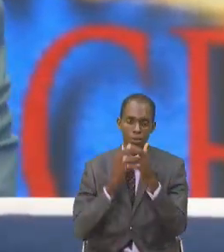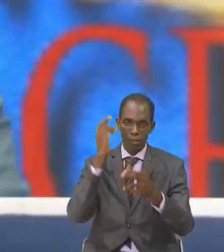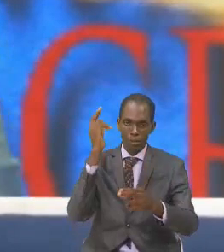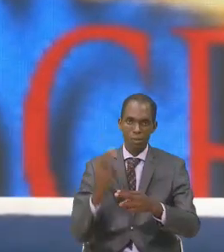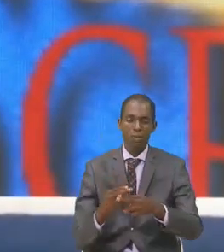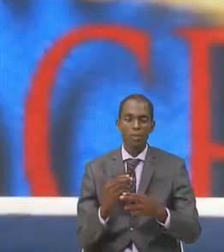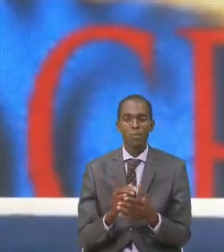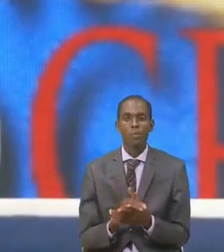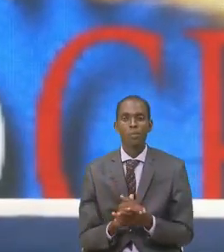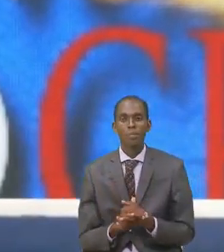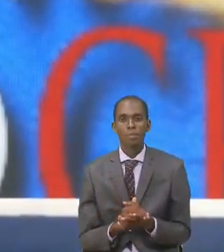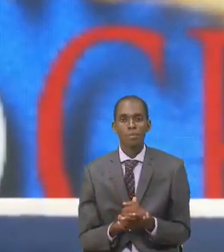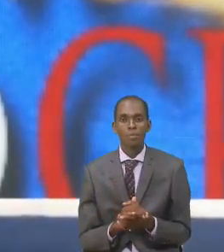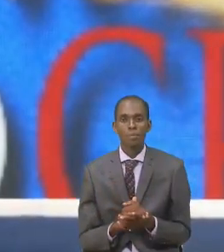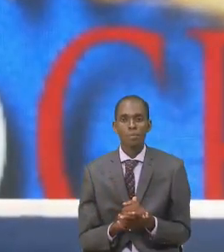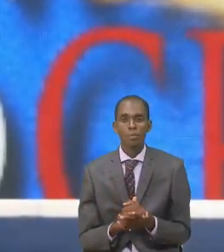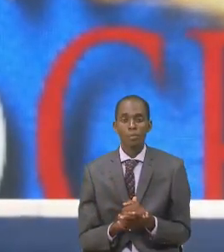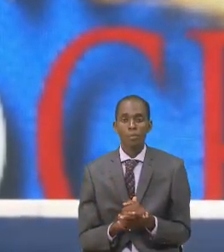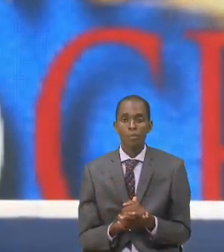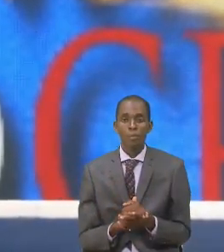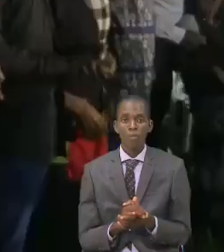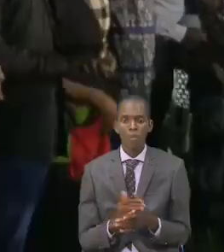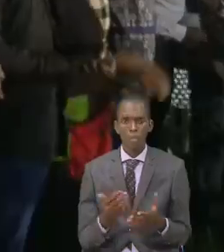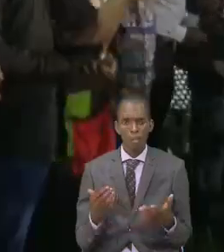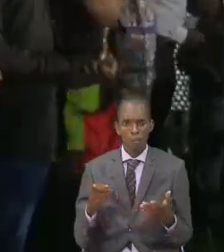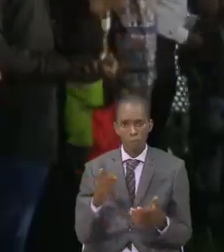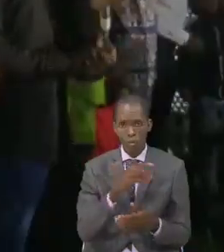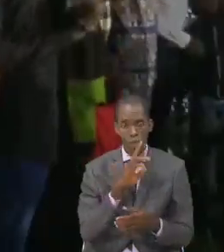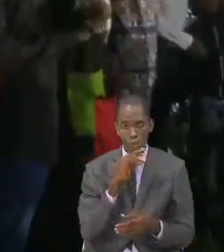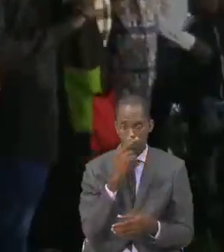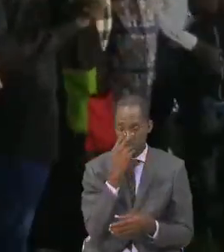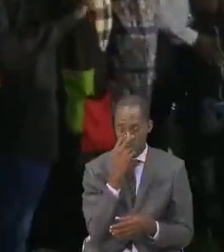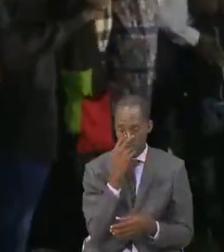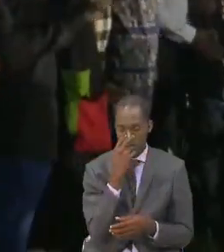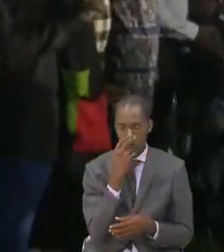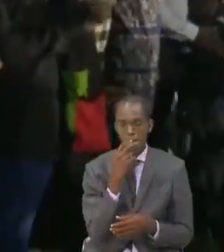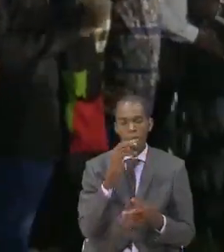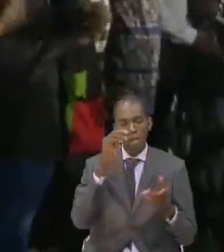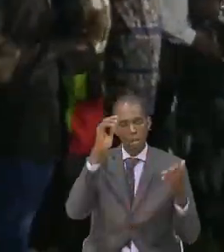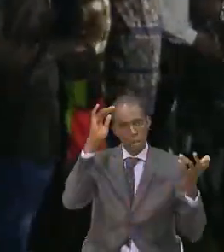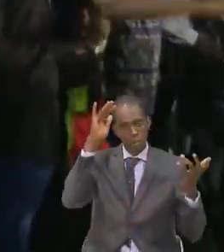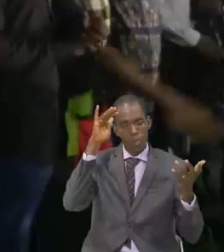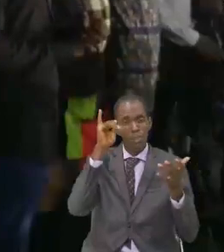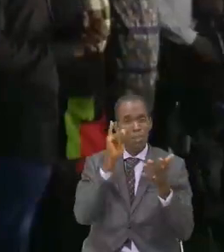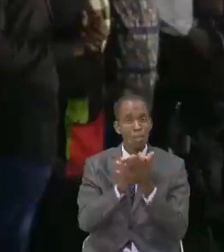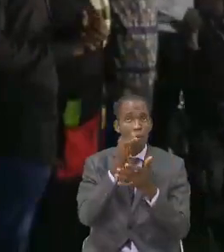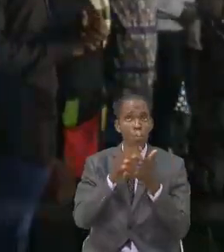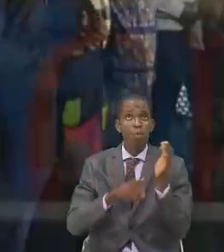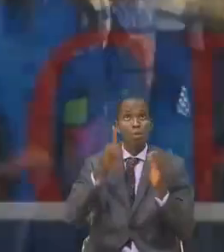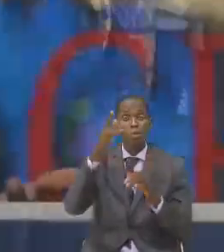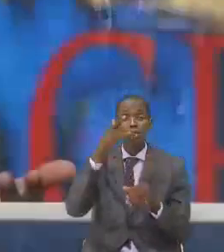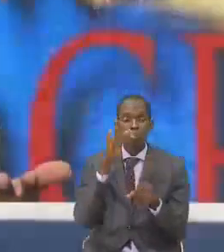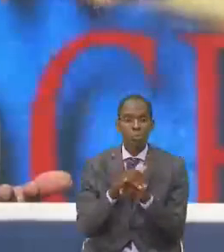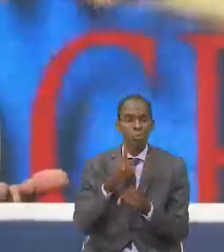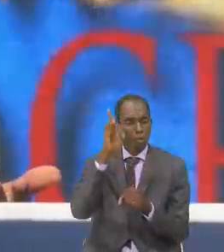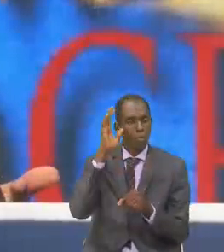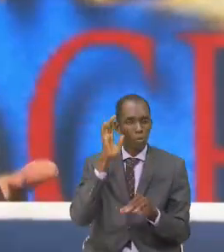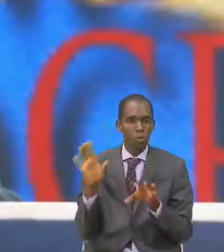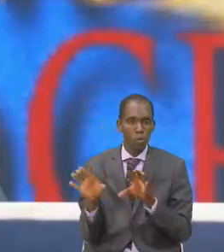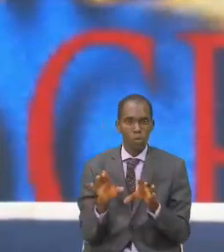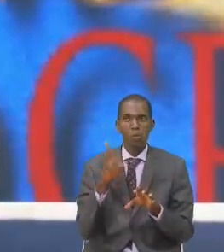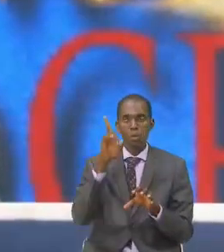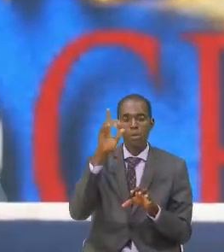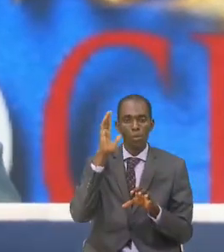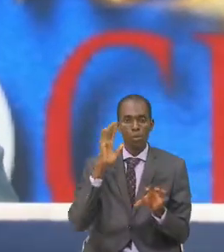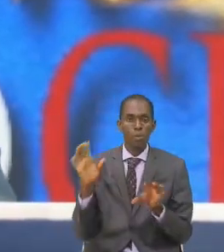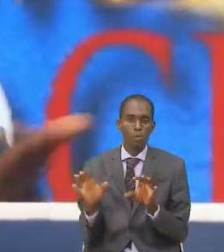confirm it in your life in Jesus' name. If you are blind, you will expect that